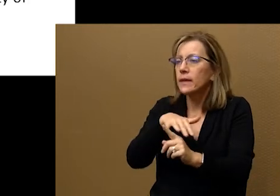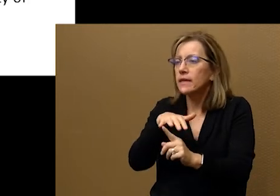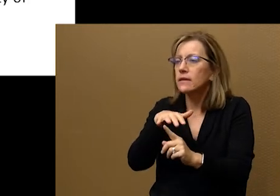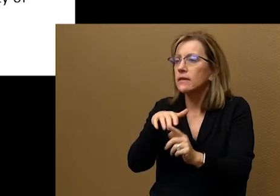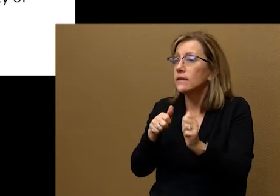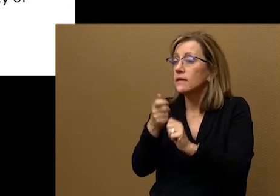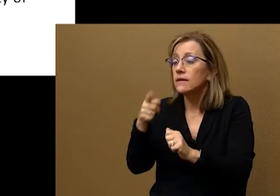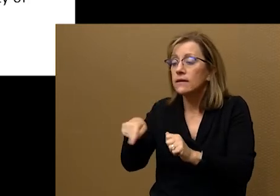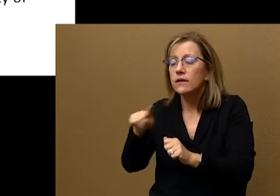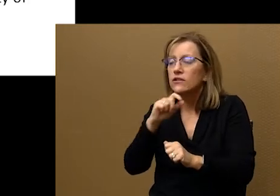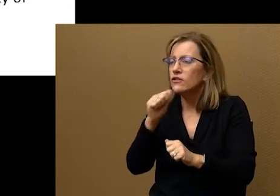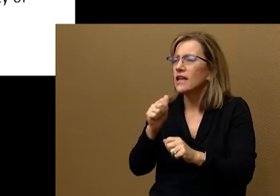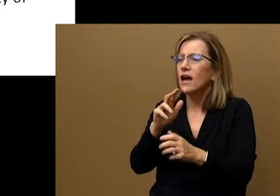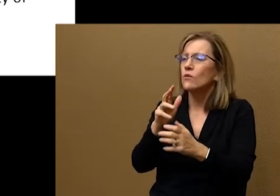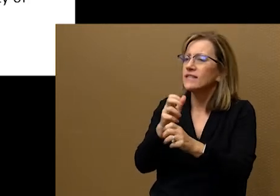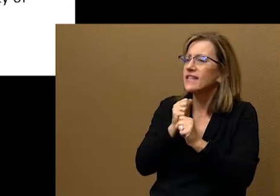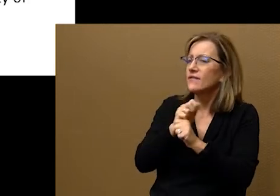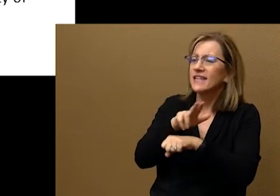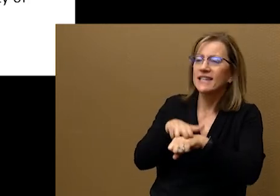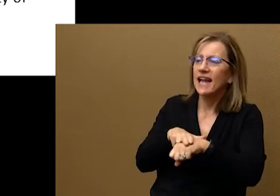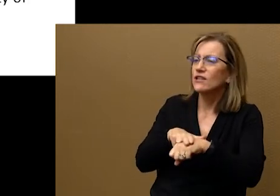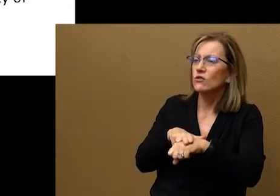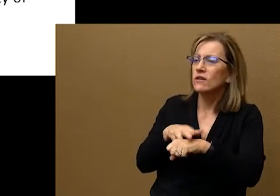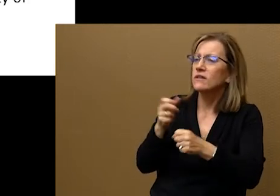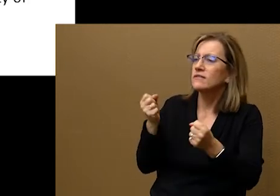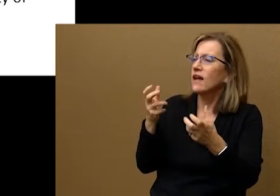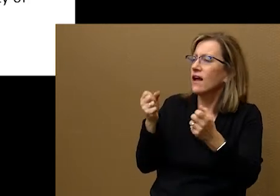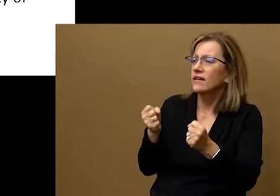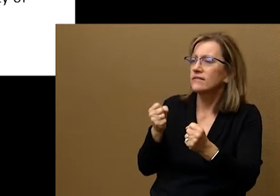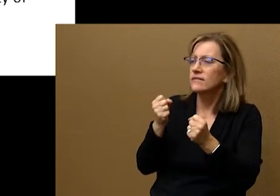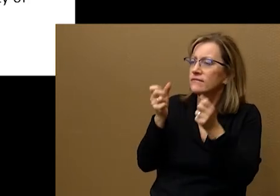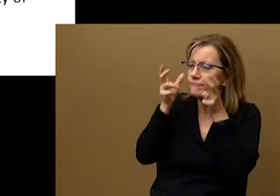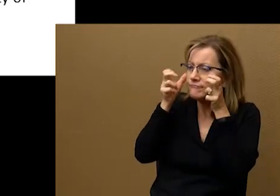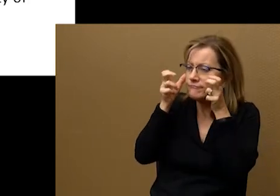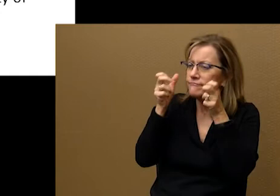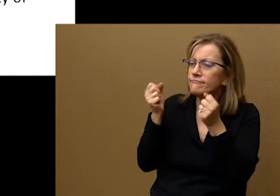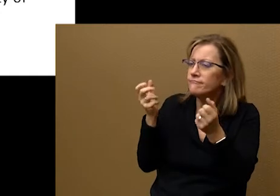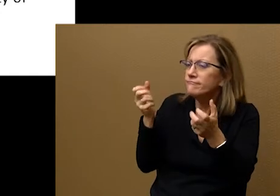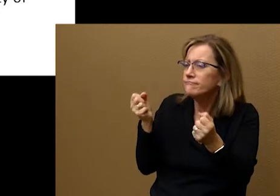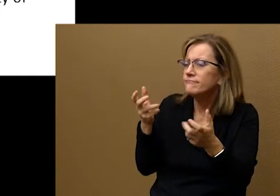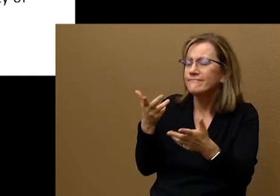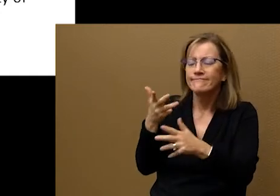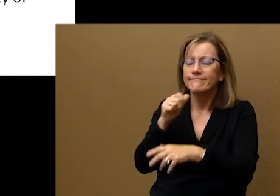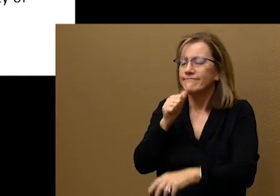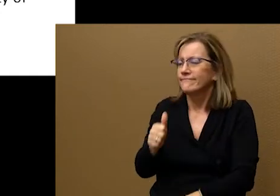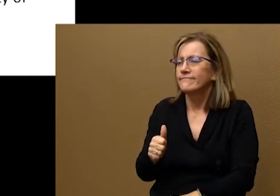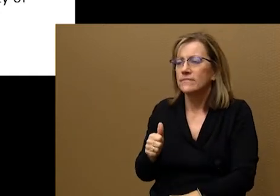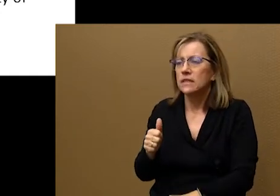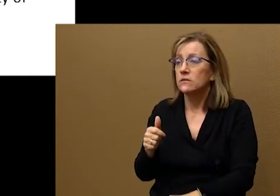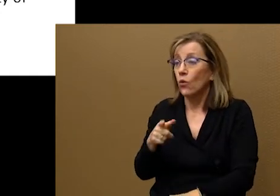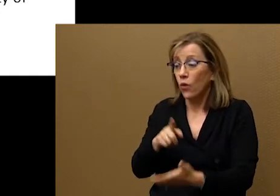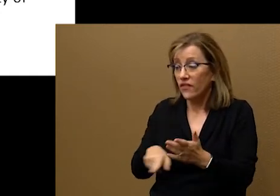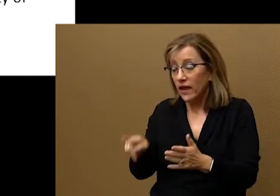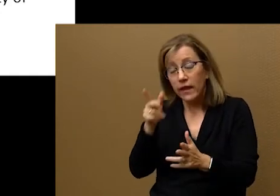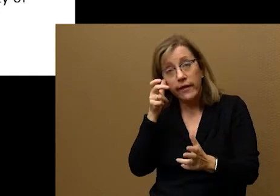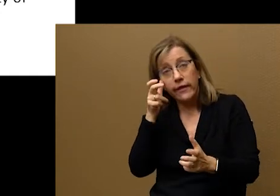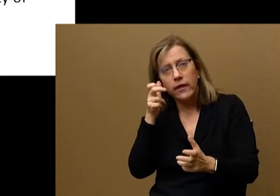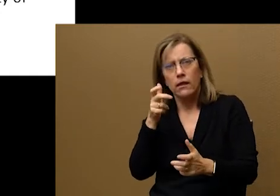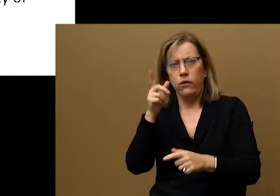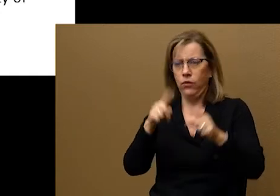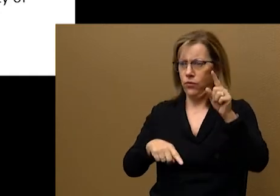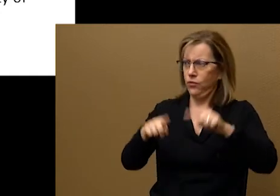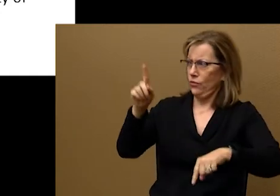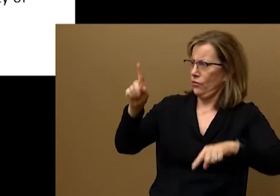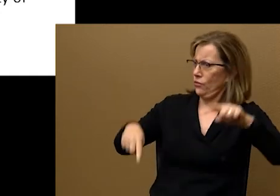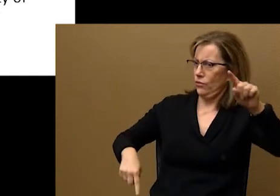environments, are not receiving natural sign language, they're not receiving quality ASL. What they receive is all over